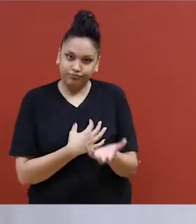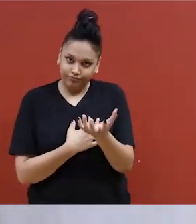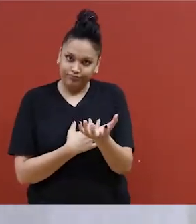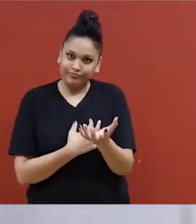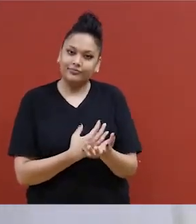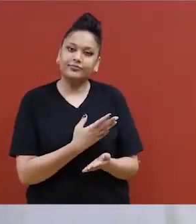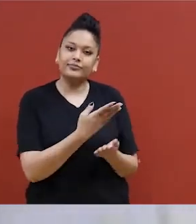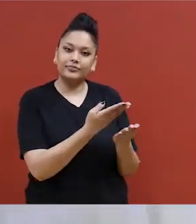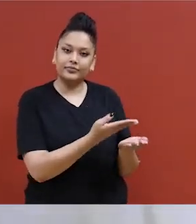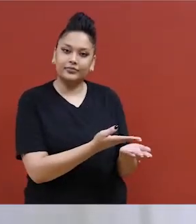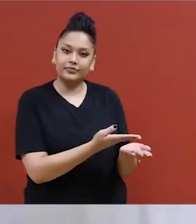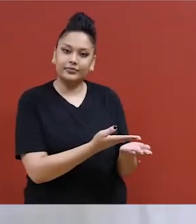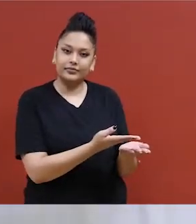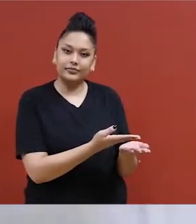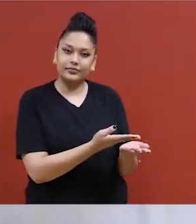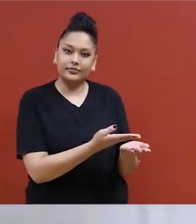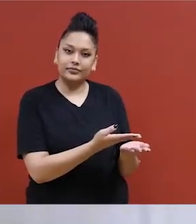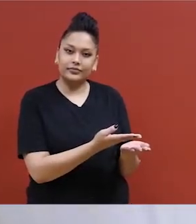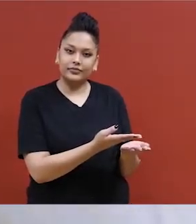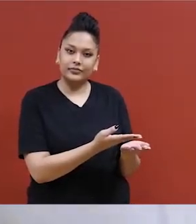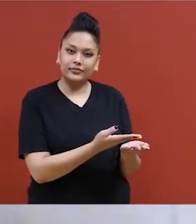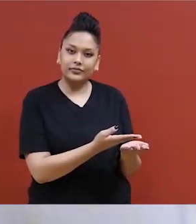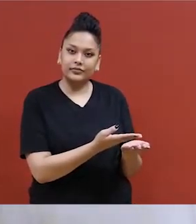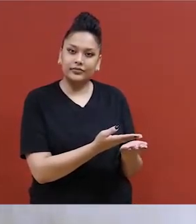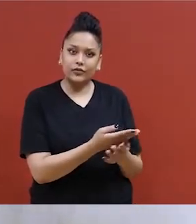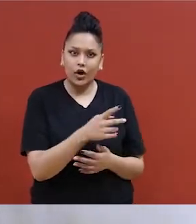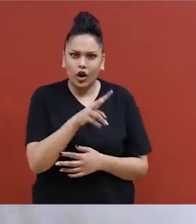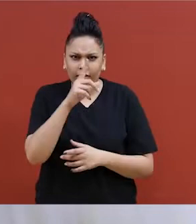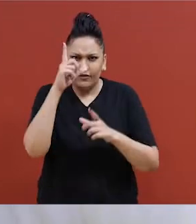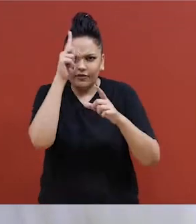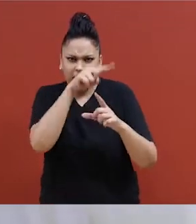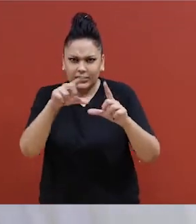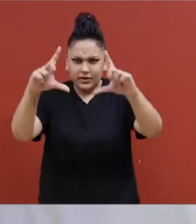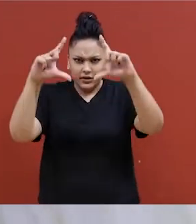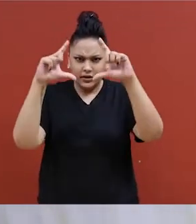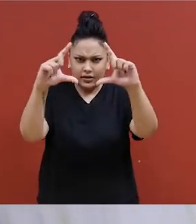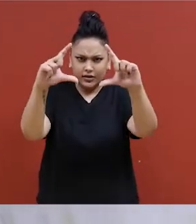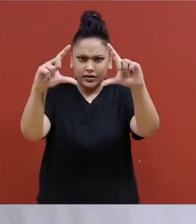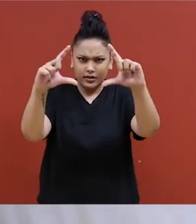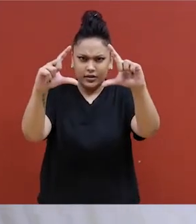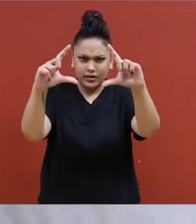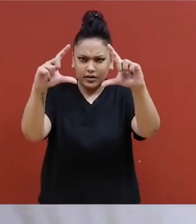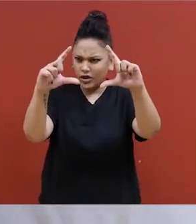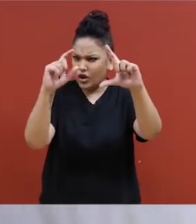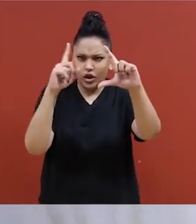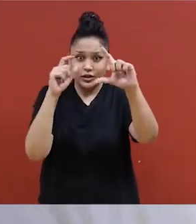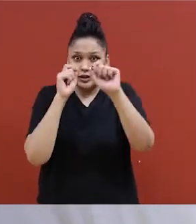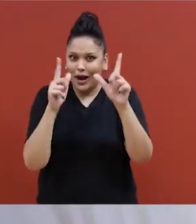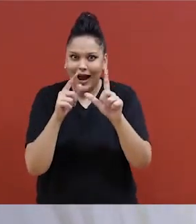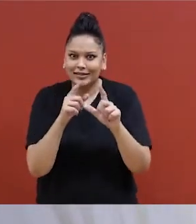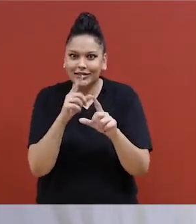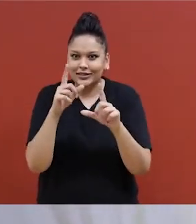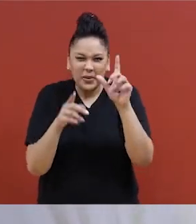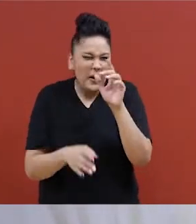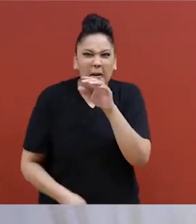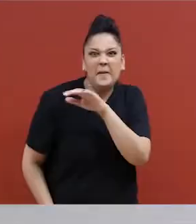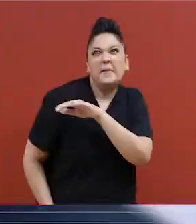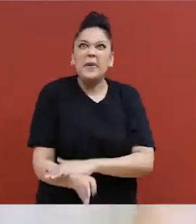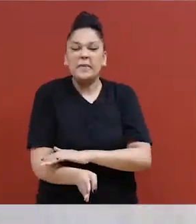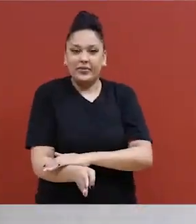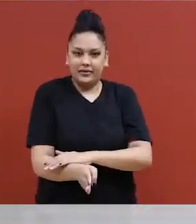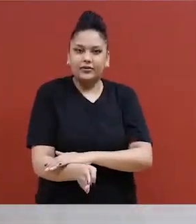serve motion. Think about looking up at the attacker's face for the element of